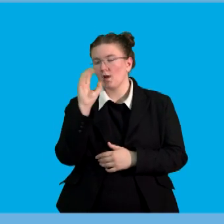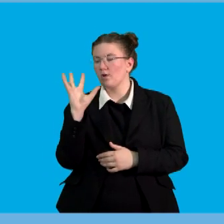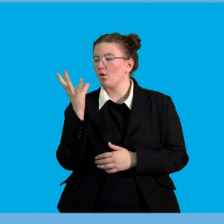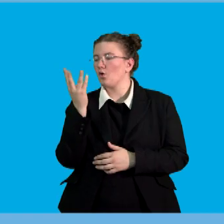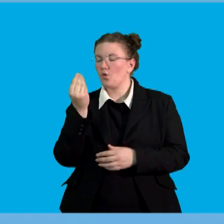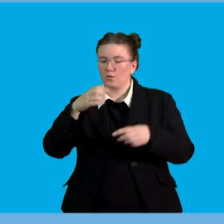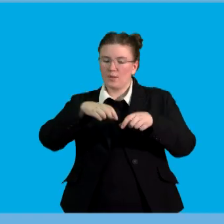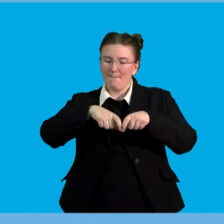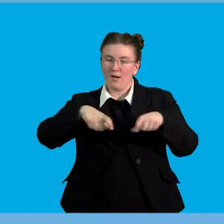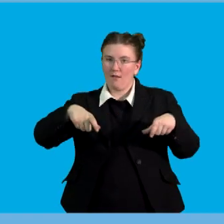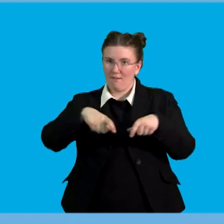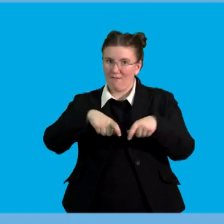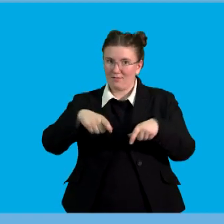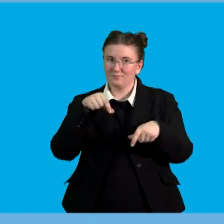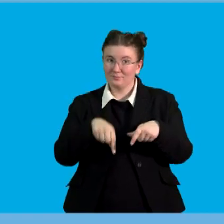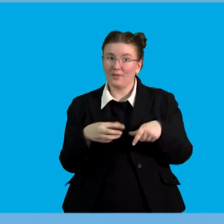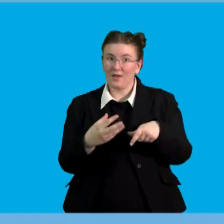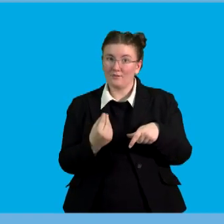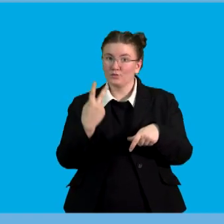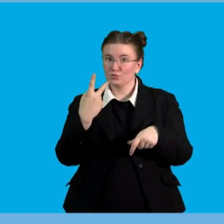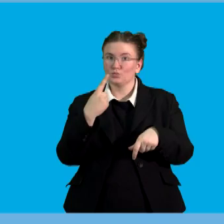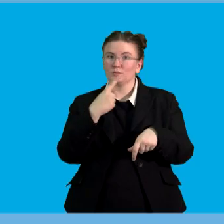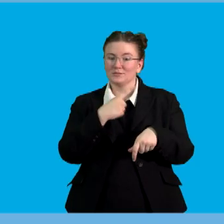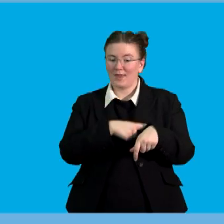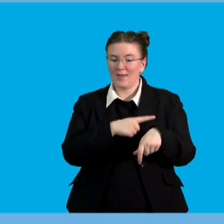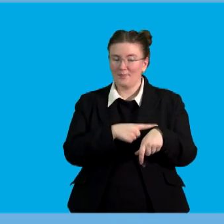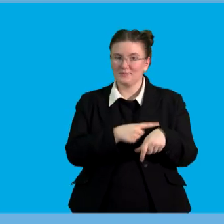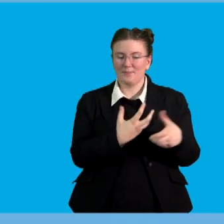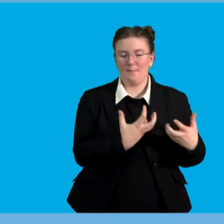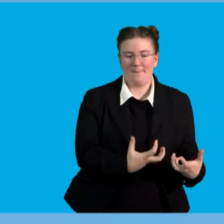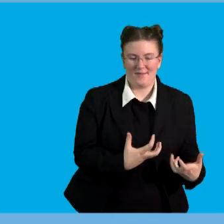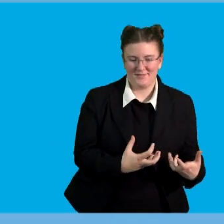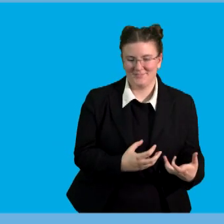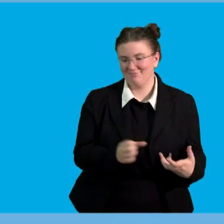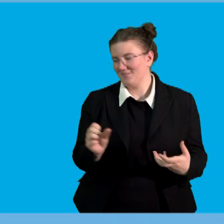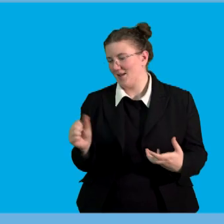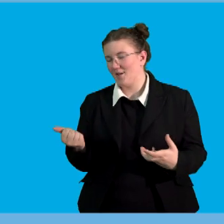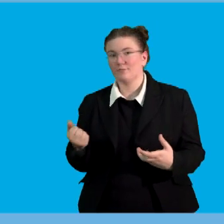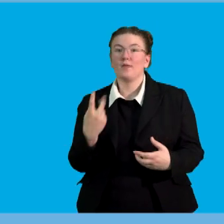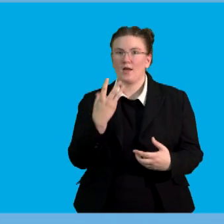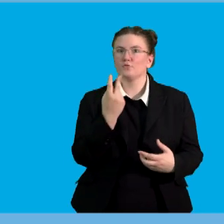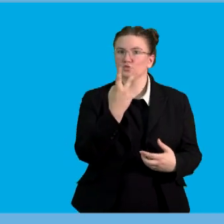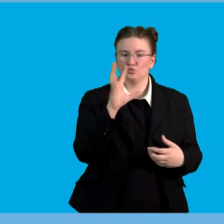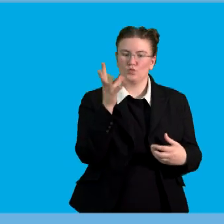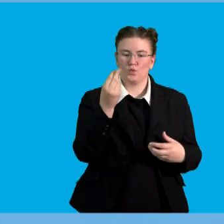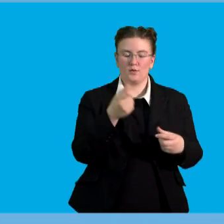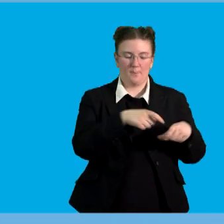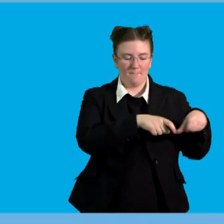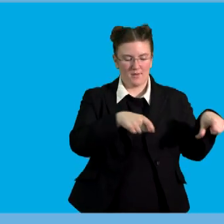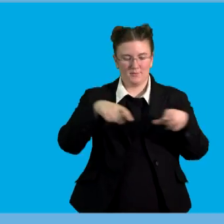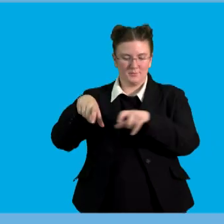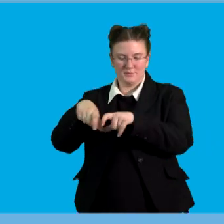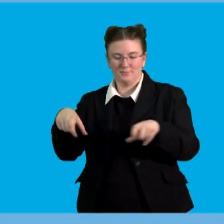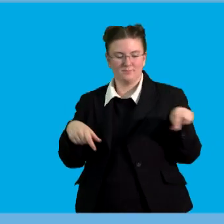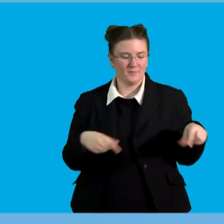if we have a gold bar that has twice the mass of another gold bar, so we have 2 gold bars, one has twice the mass